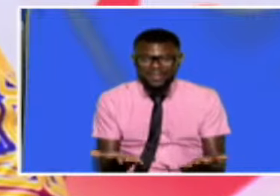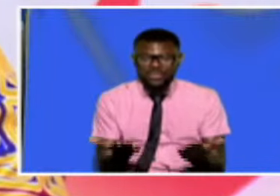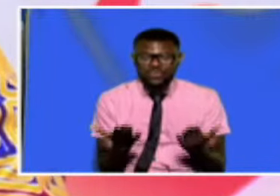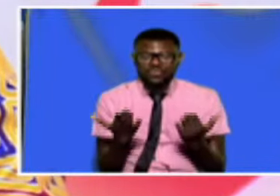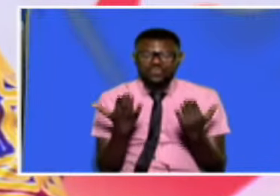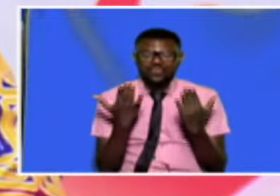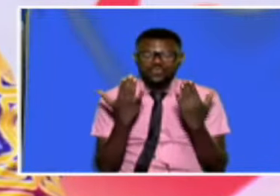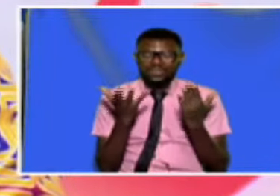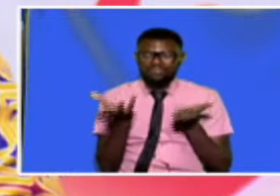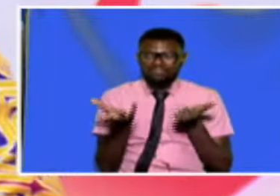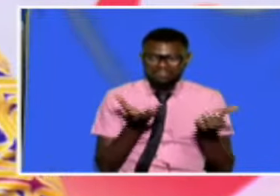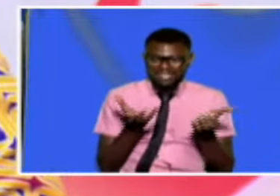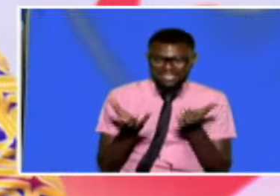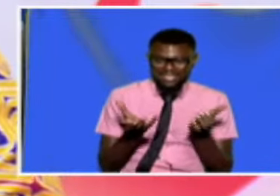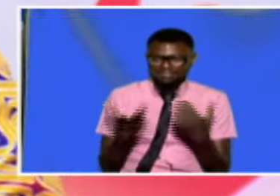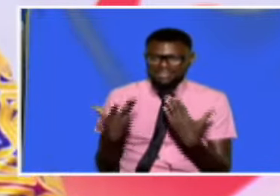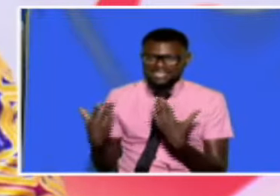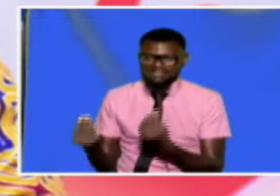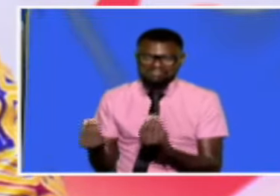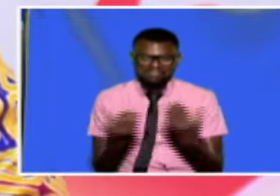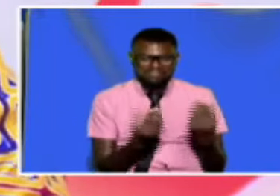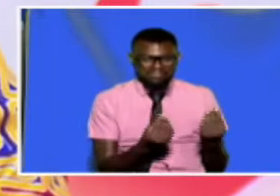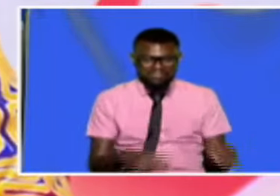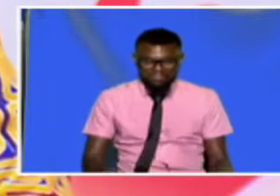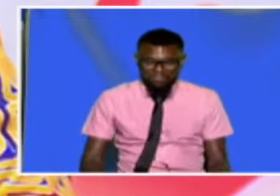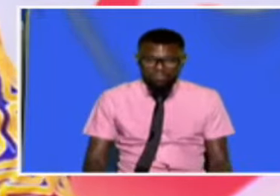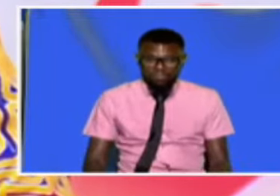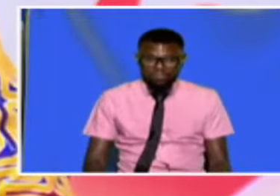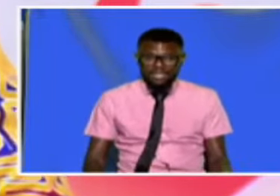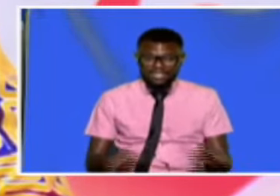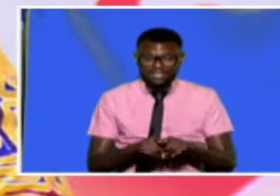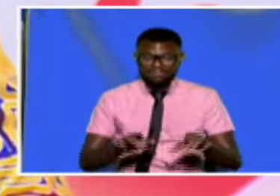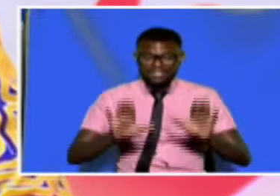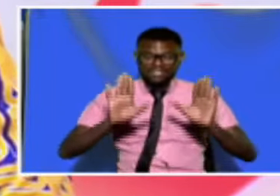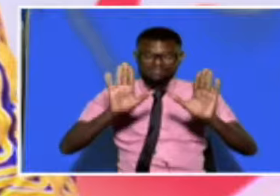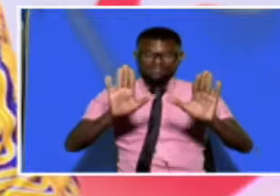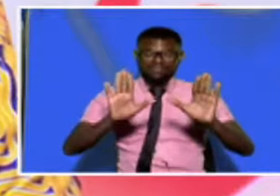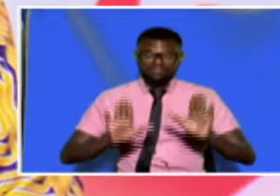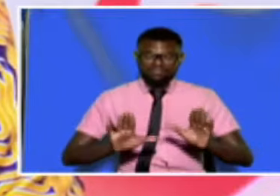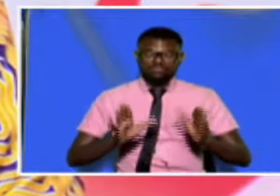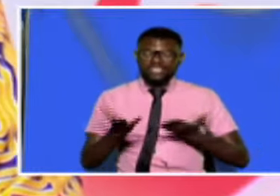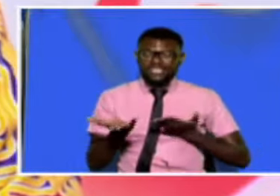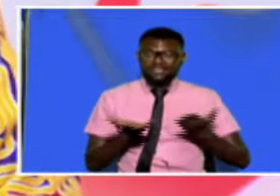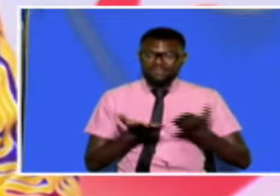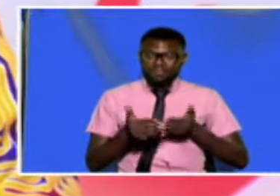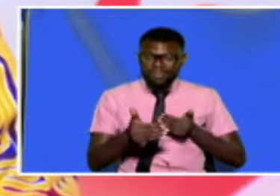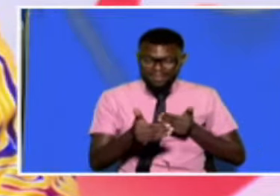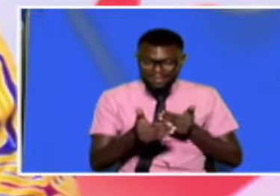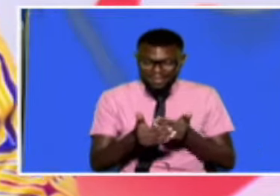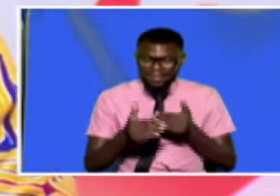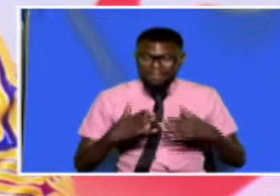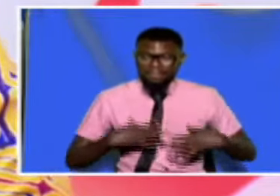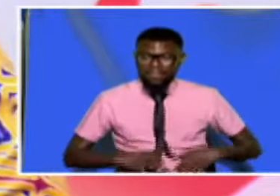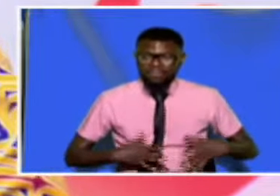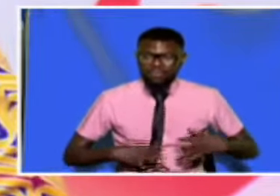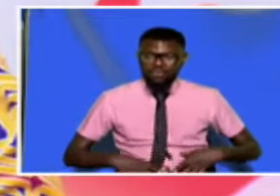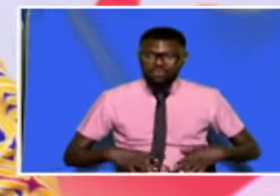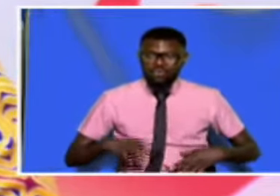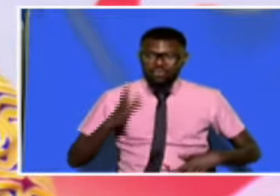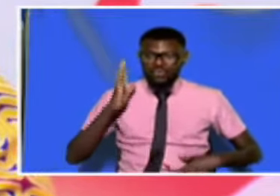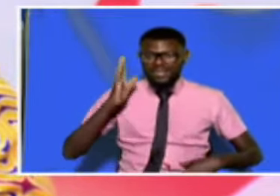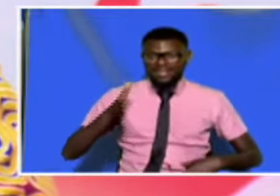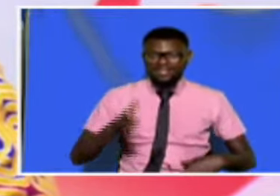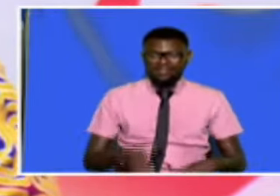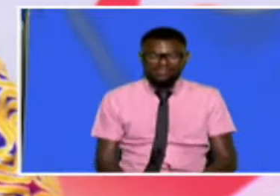of doing business while bringing critical services closer to the people.